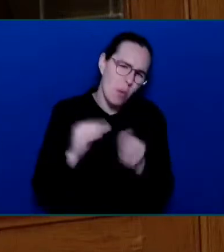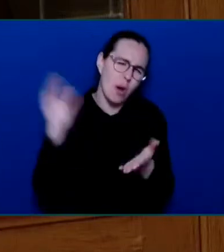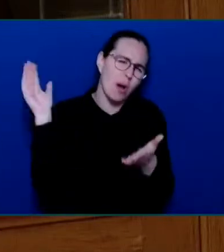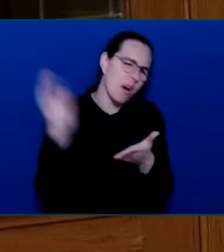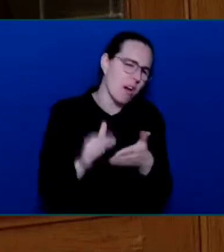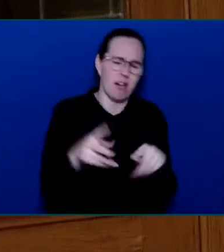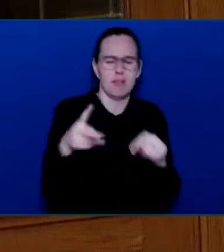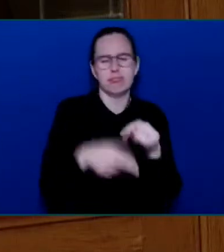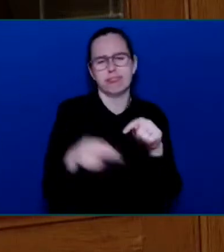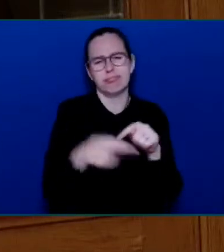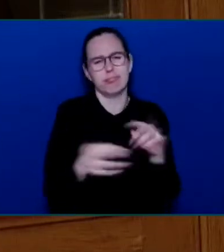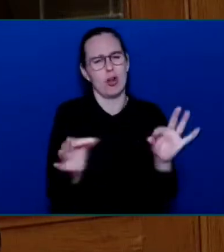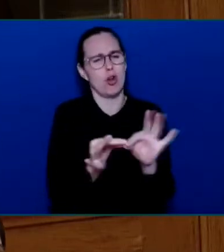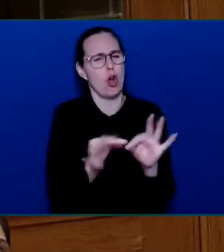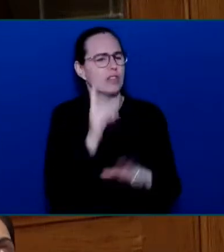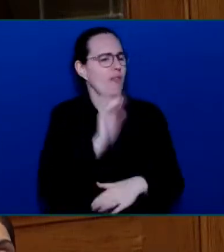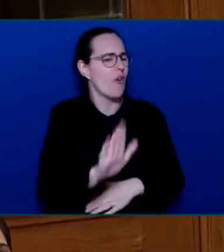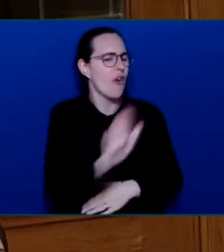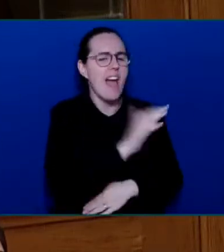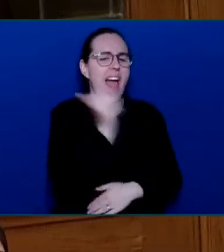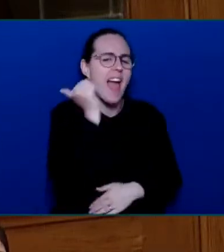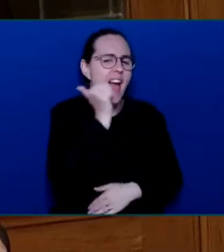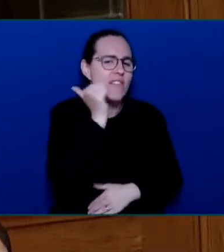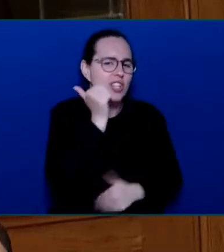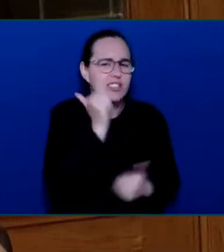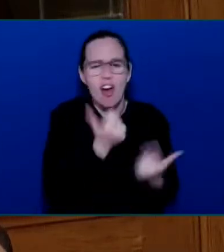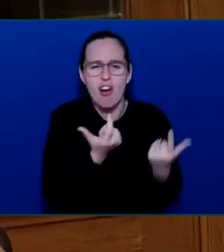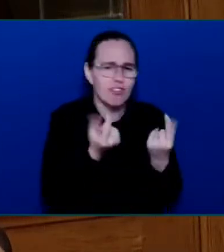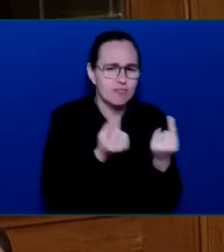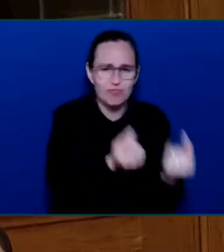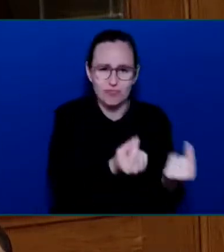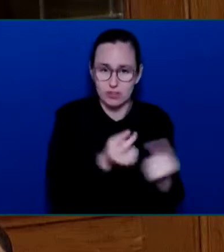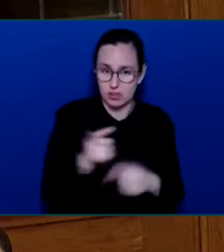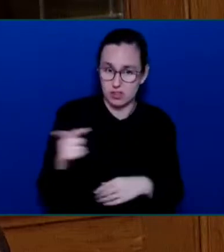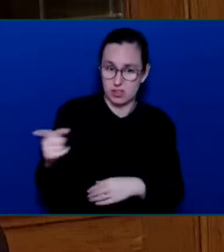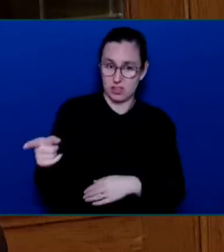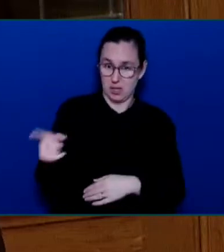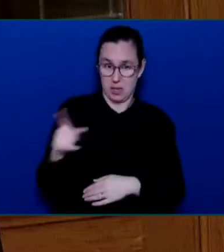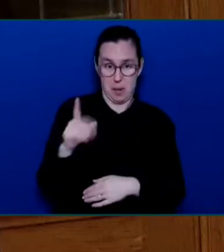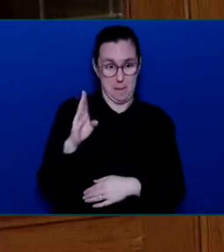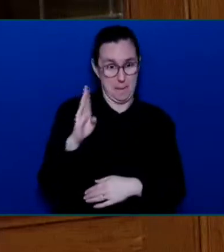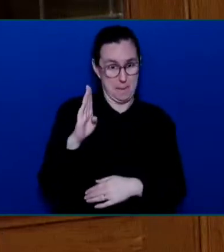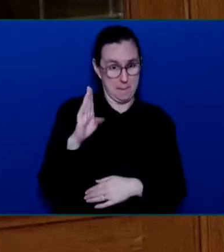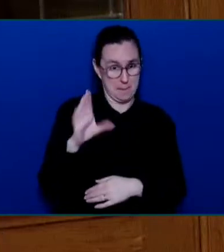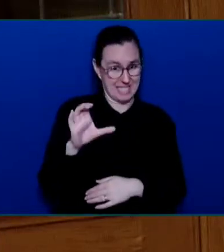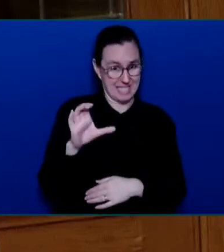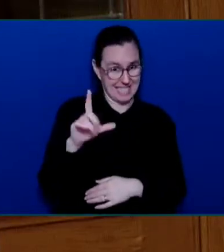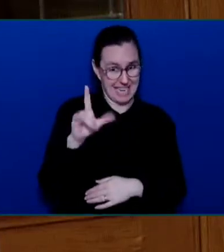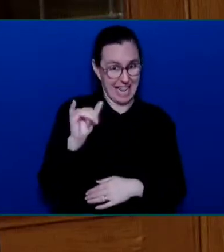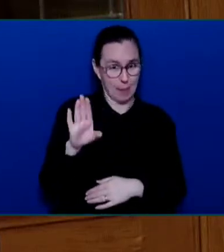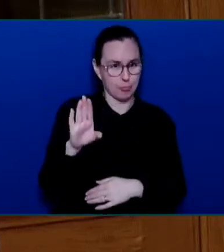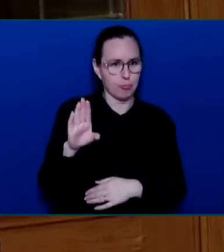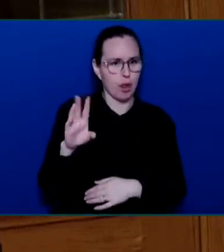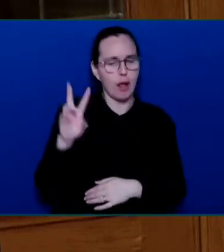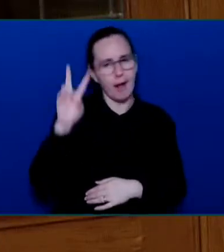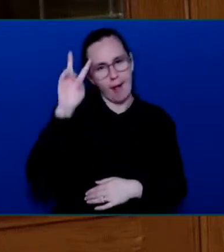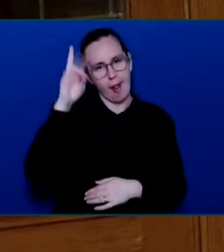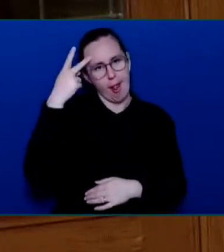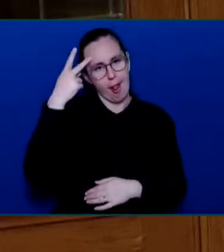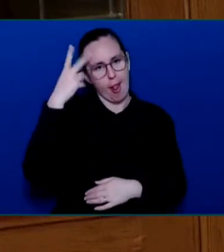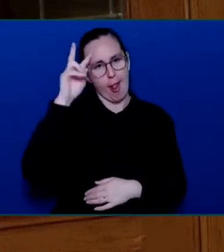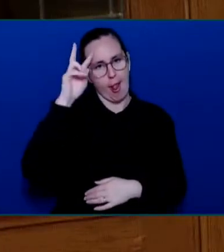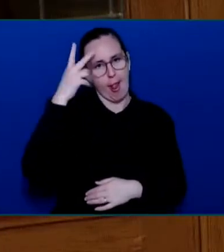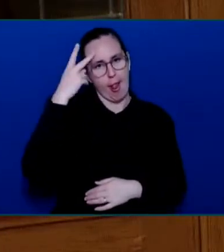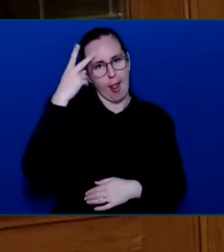BC United Liberals have taken a different approach. They continue to flip-flop themselves into obscurity on this and other issues.